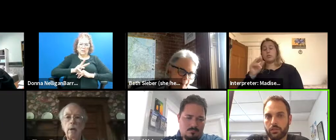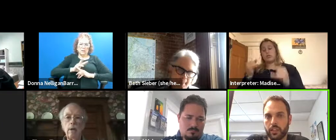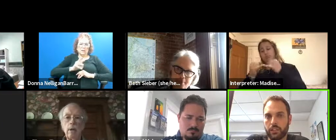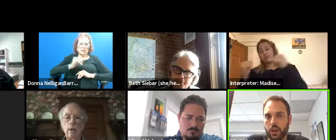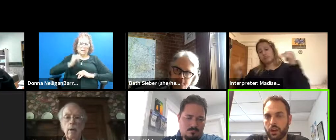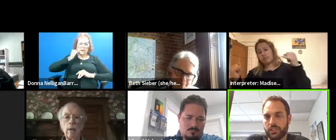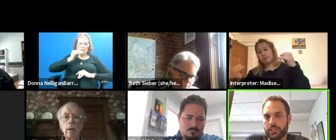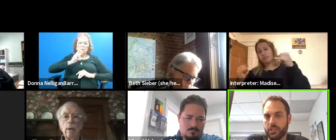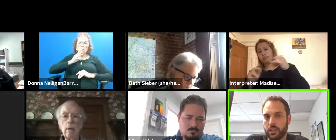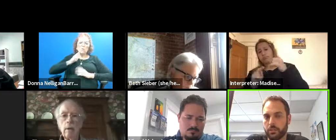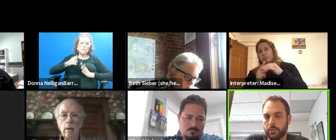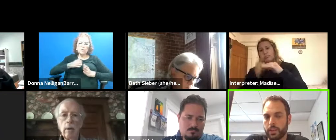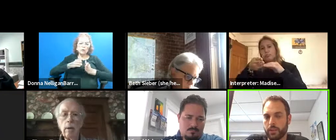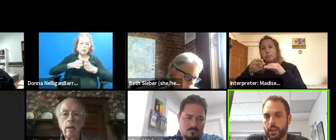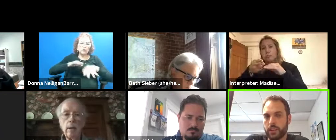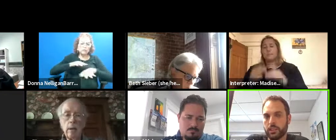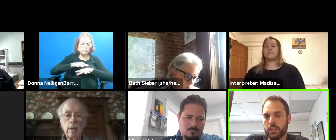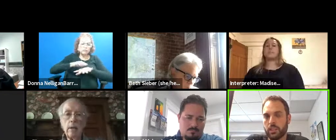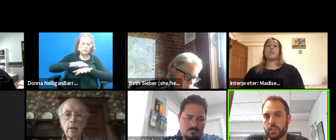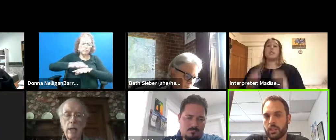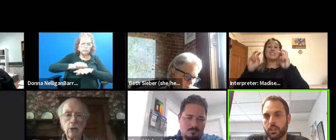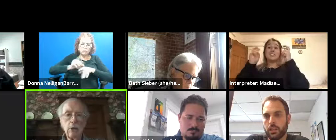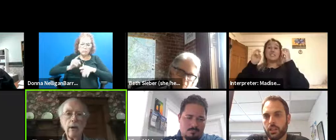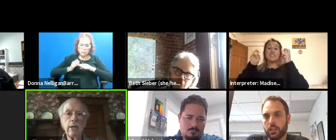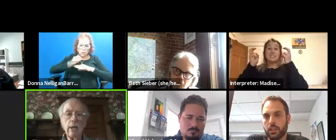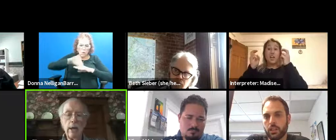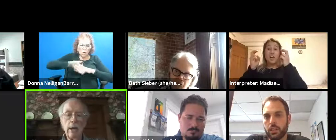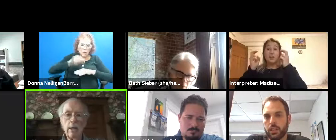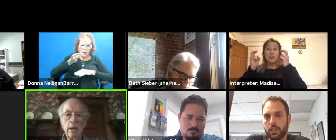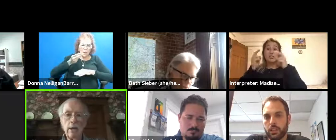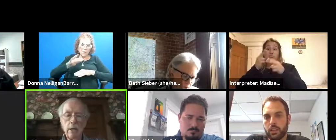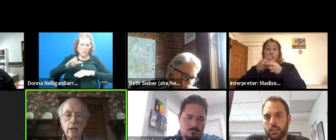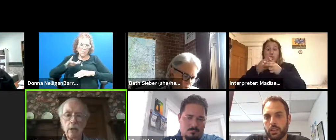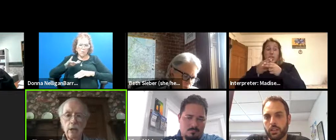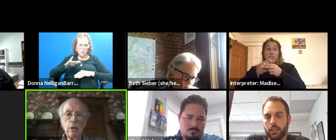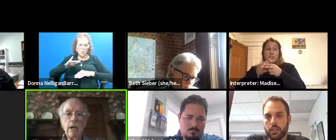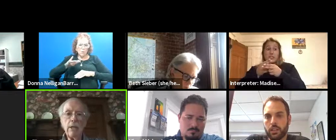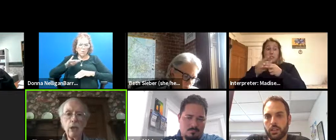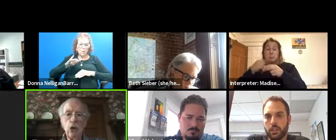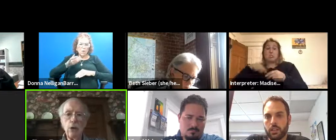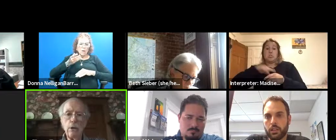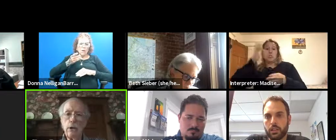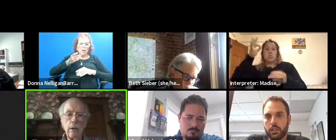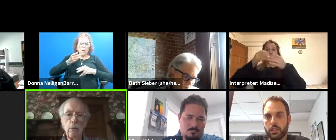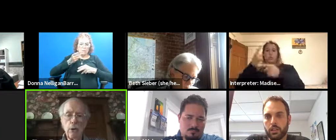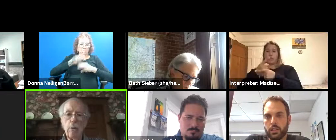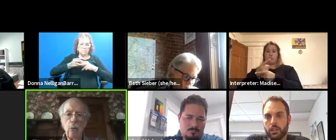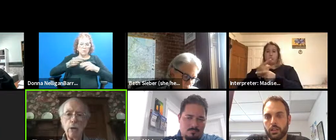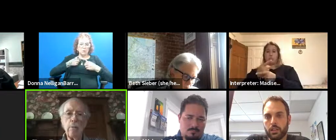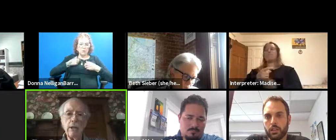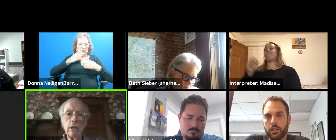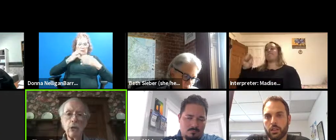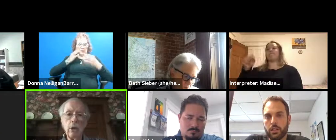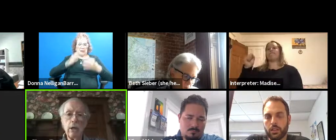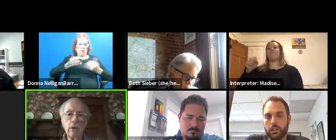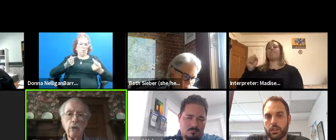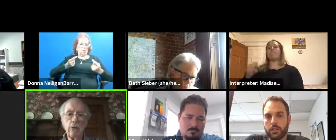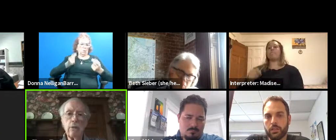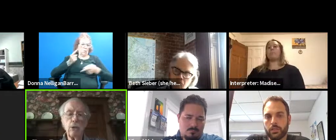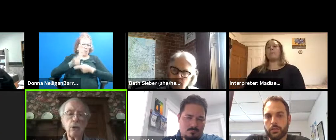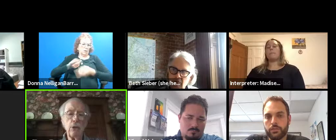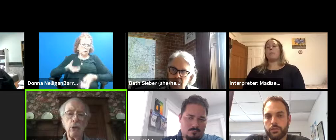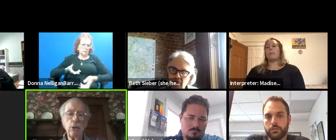it is our decision ultimately, correct? That is correct. You're amending the charter. You could, while you're amending the charter